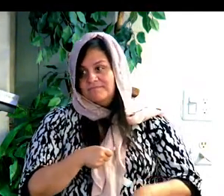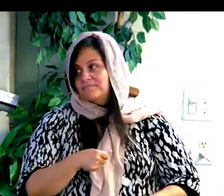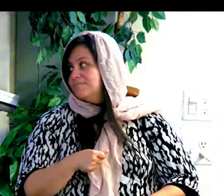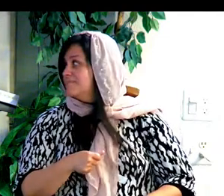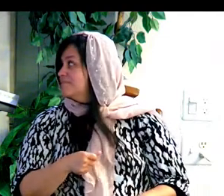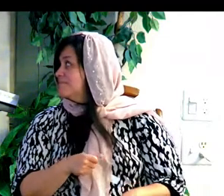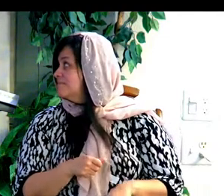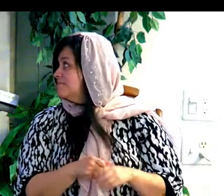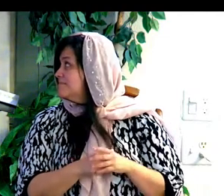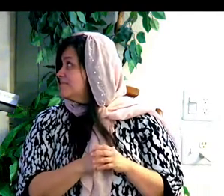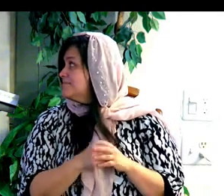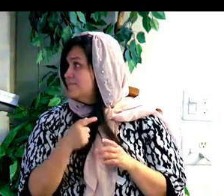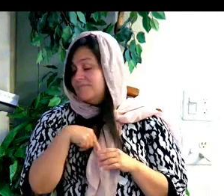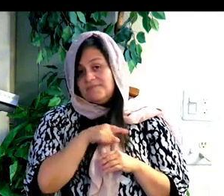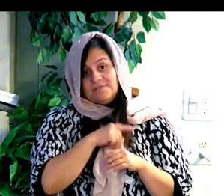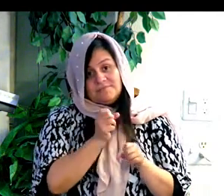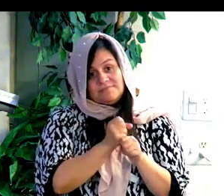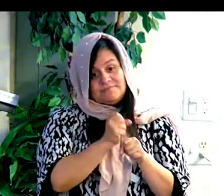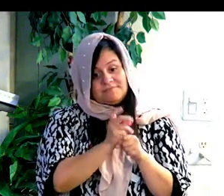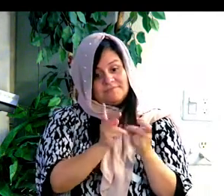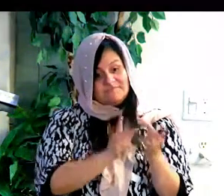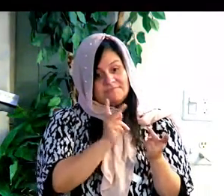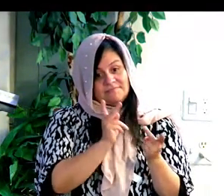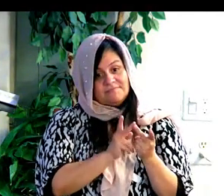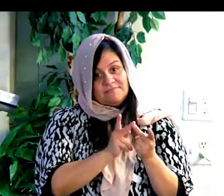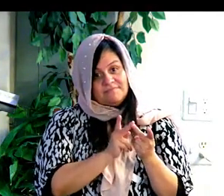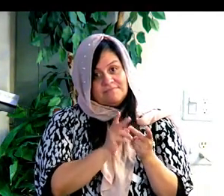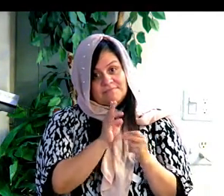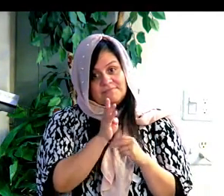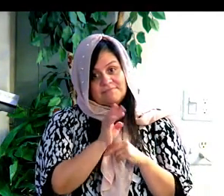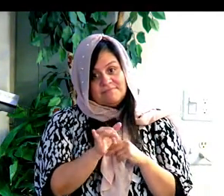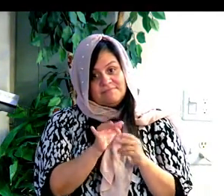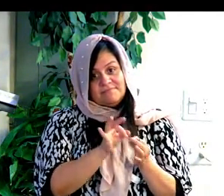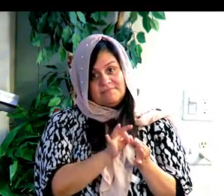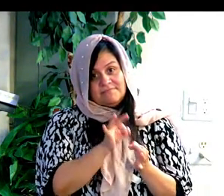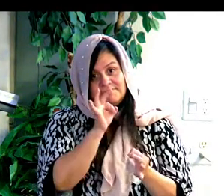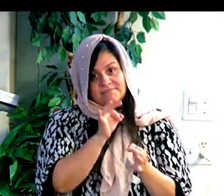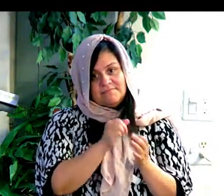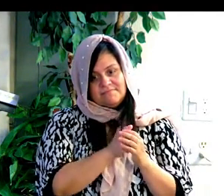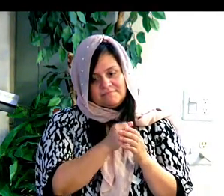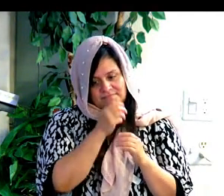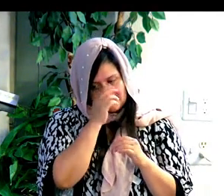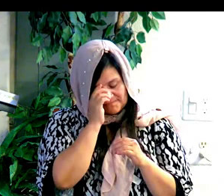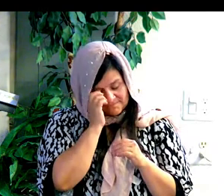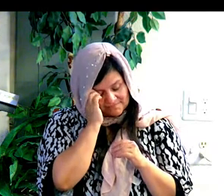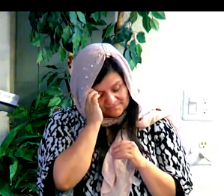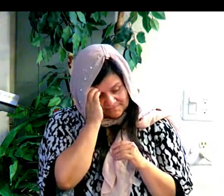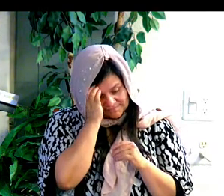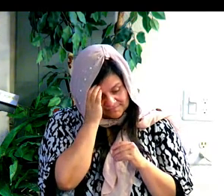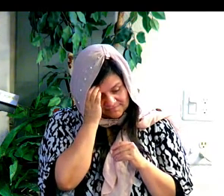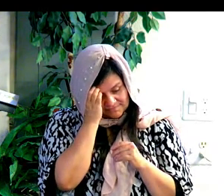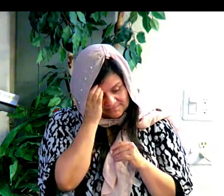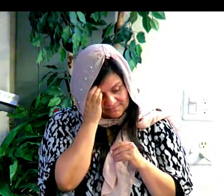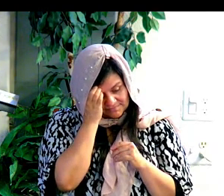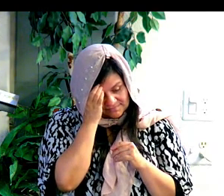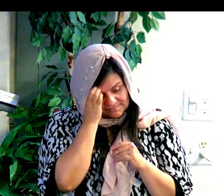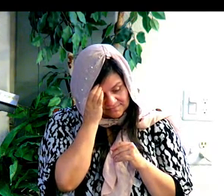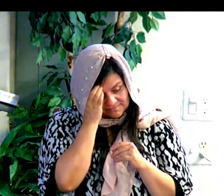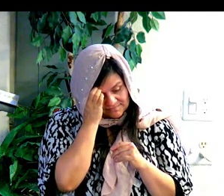we are made perfect by the Spirit, right? We're made perfect. perfectos por medio del Espíritu Santo. the